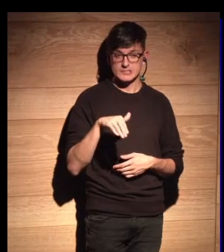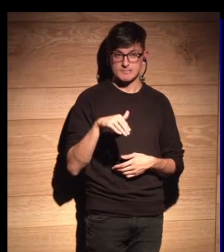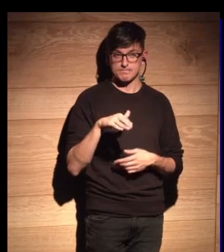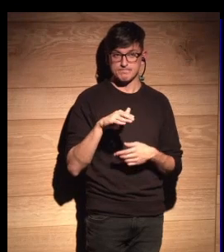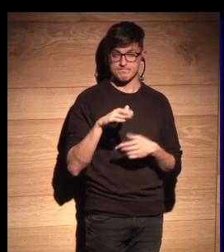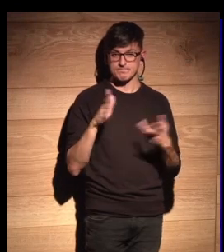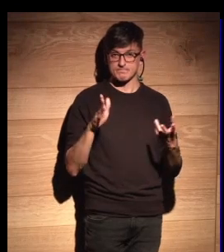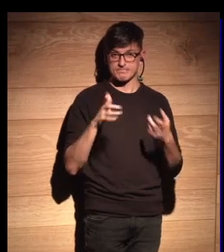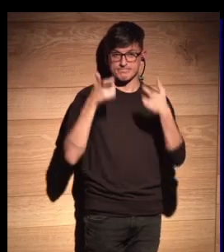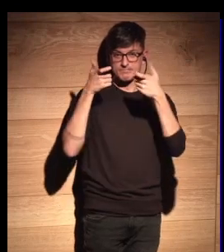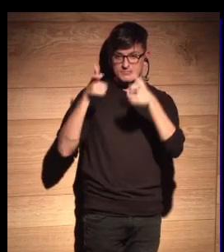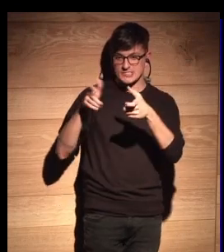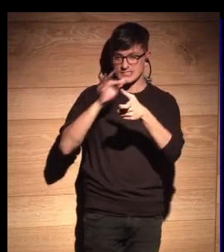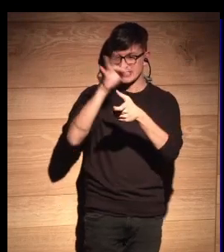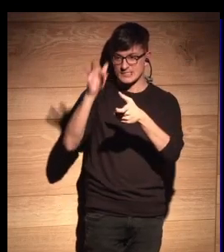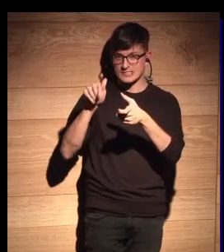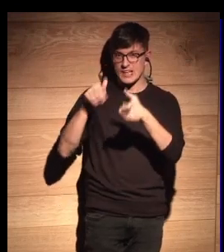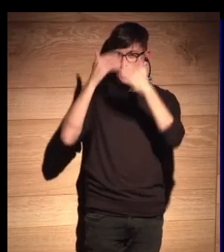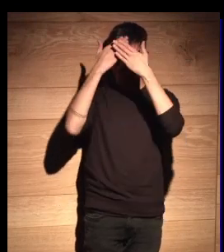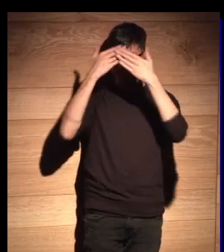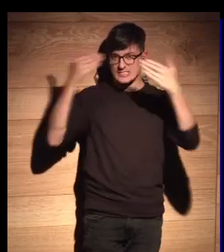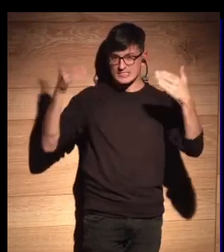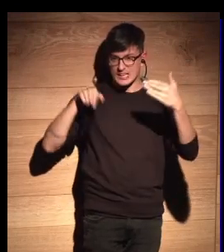So this is also very nice here. Yeah.